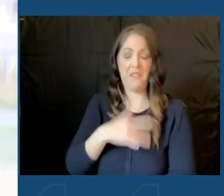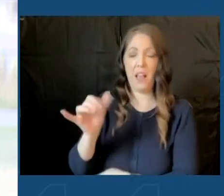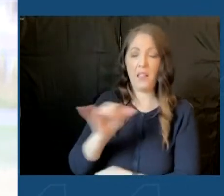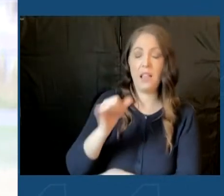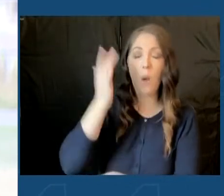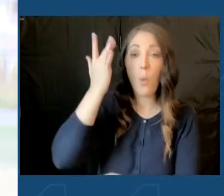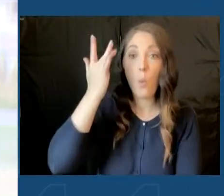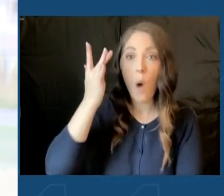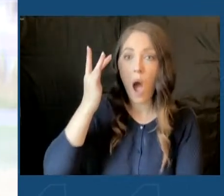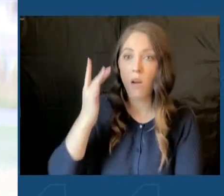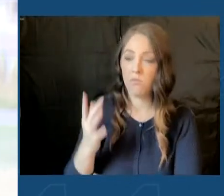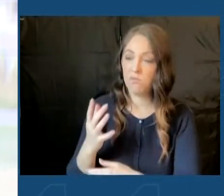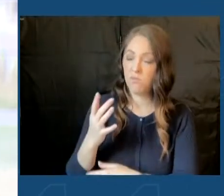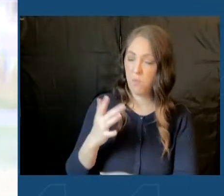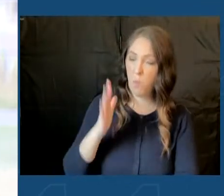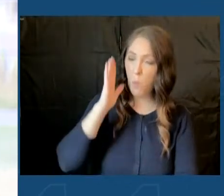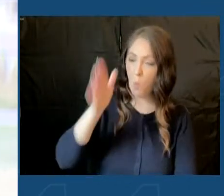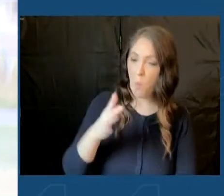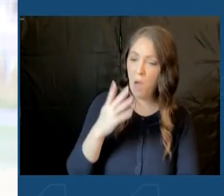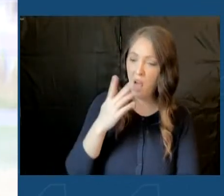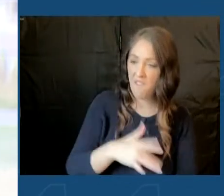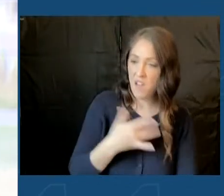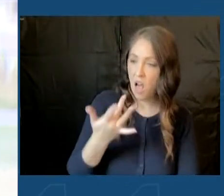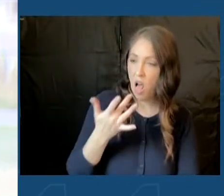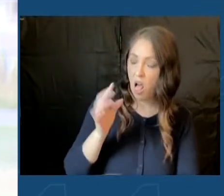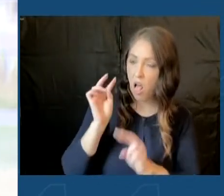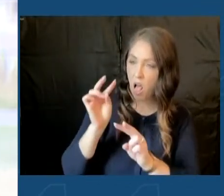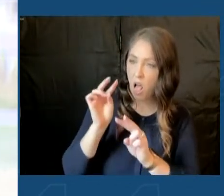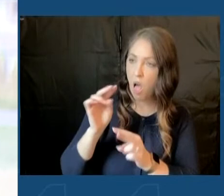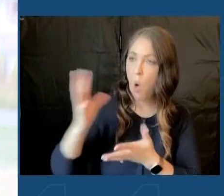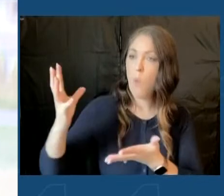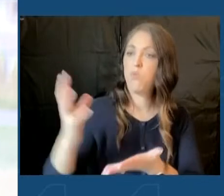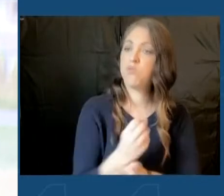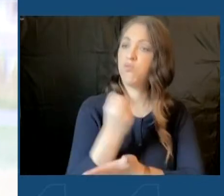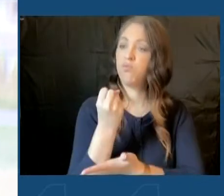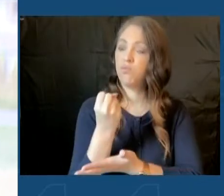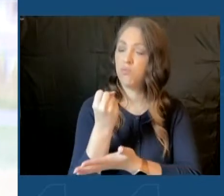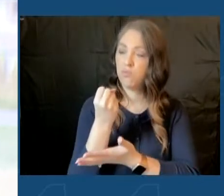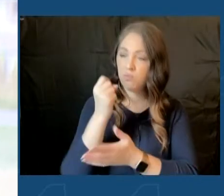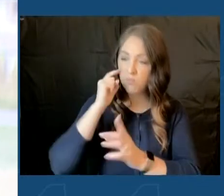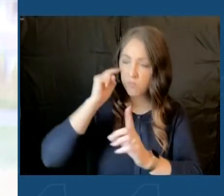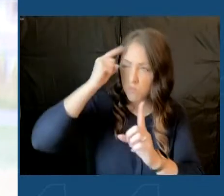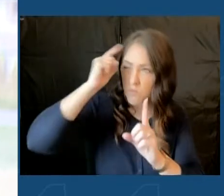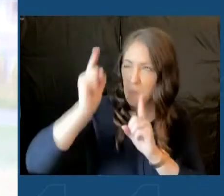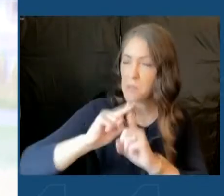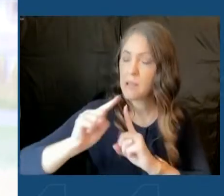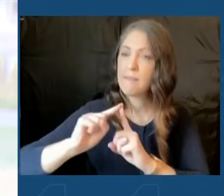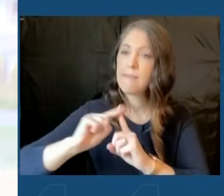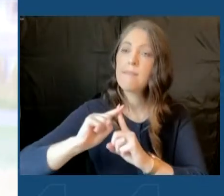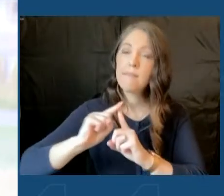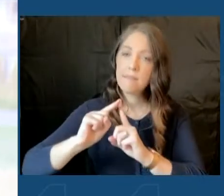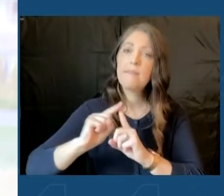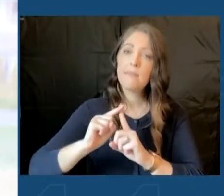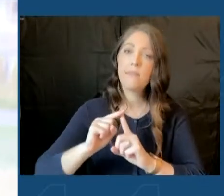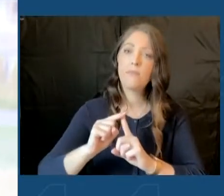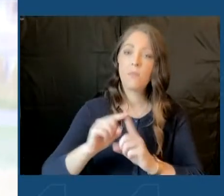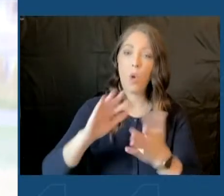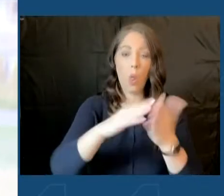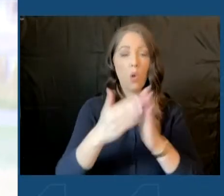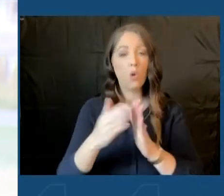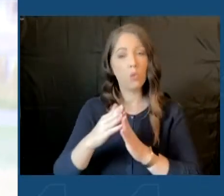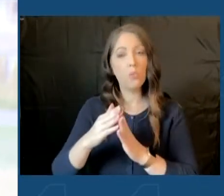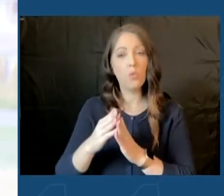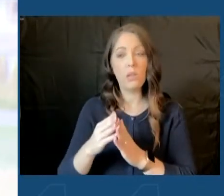opportunity and optimism, and something that it never really felt before is that it truly matters. And the community rose up and said to